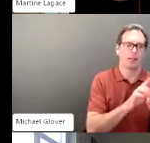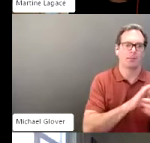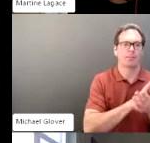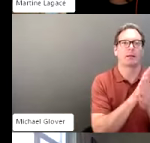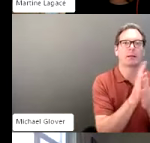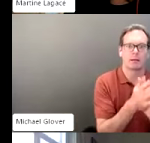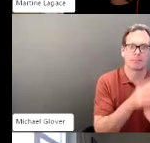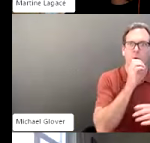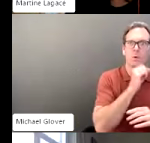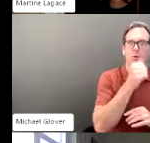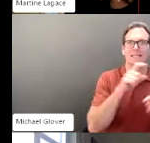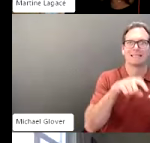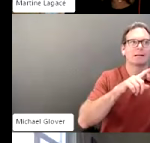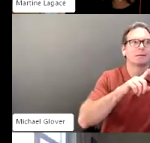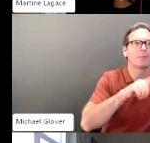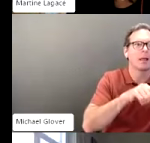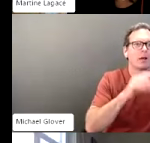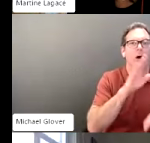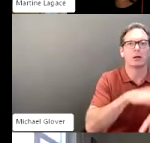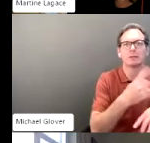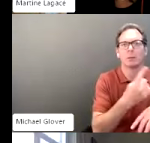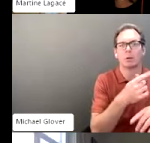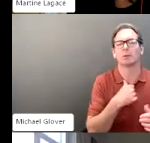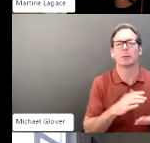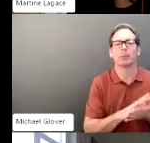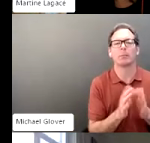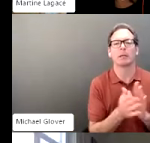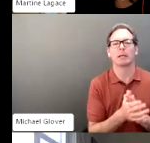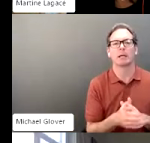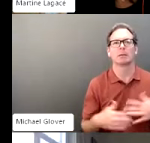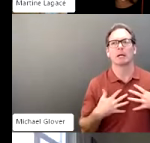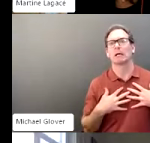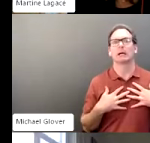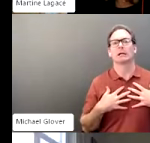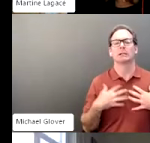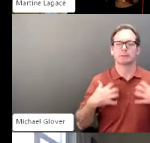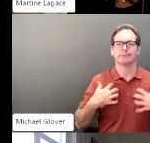to ask for help. I'll come back on this notion in a few seconds.